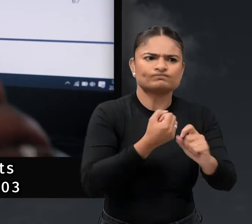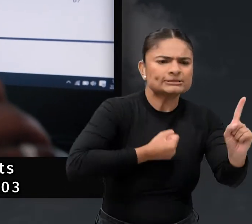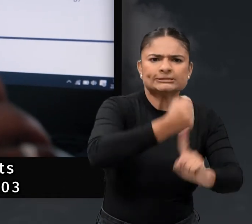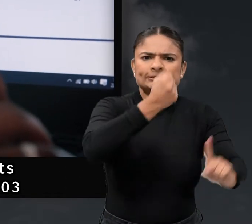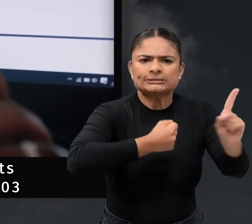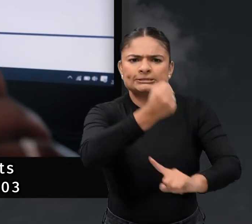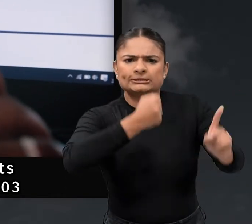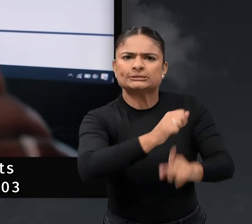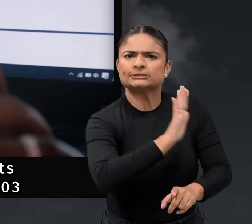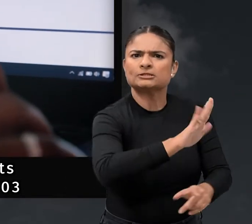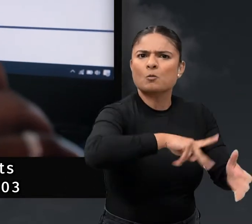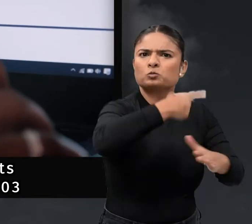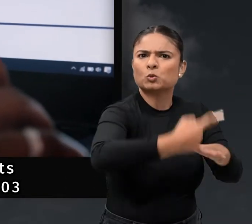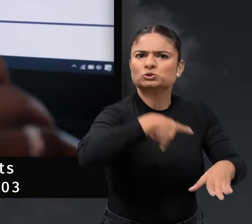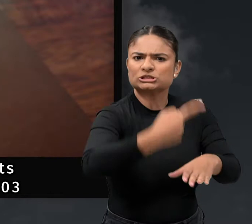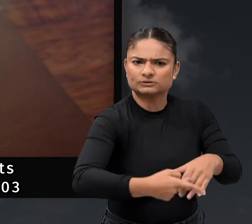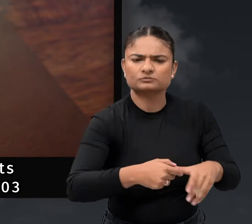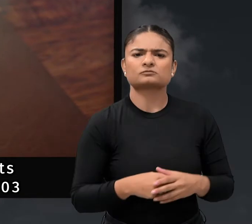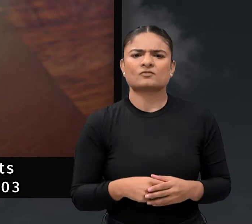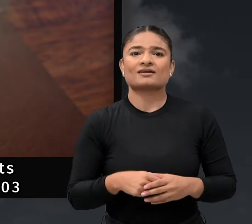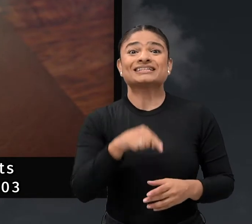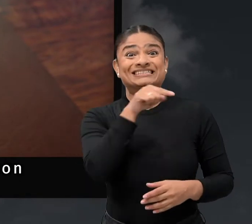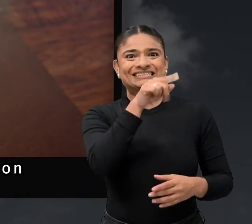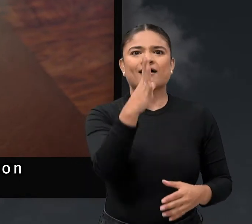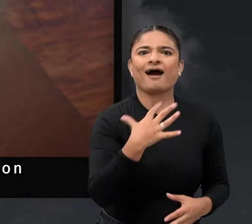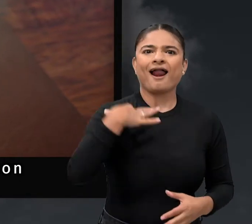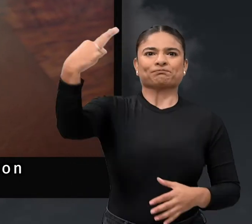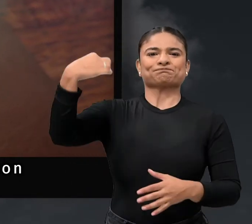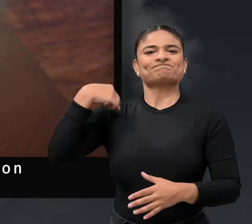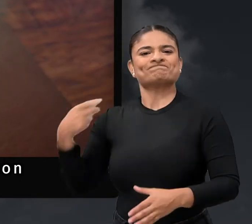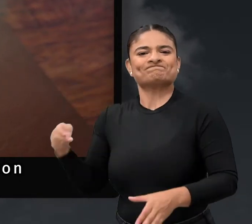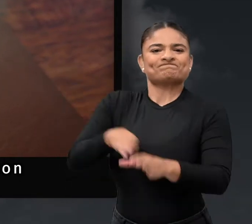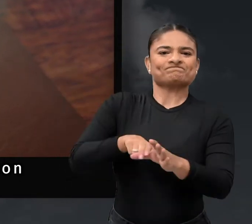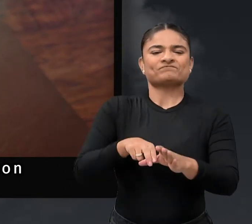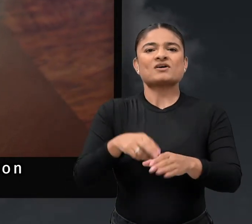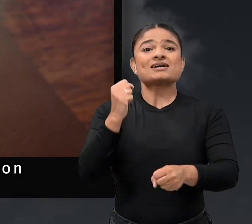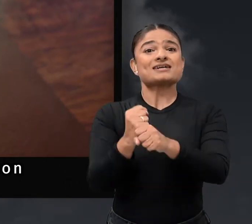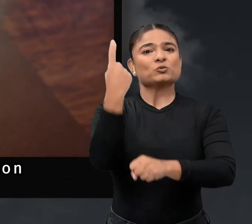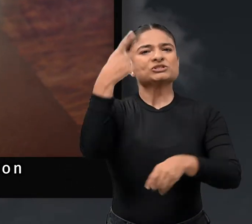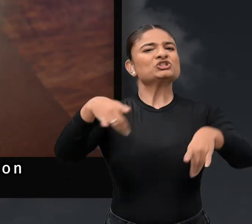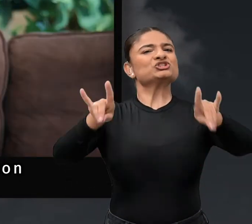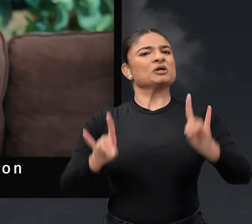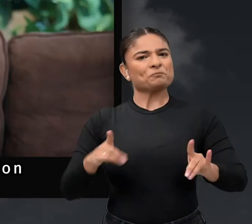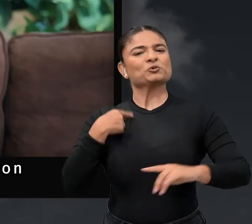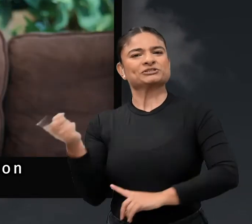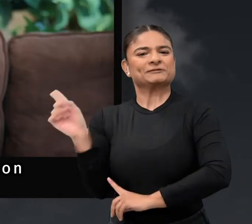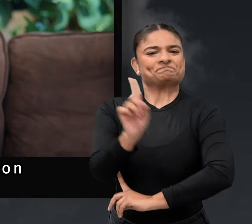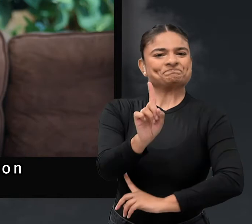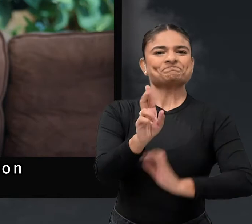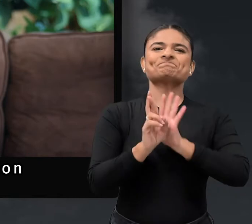ka 2002 2003 hona mono ile ka kgethwa jwalo ka motlatsi wa